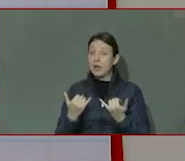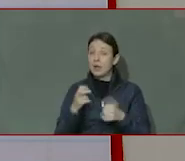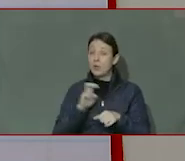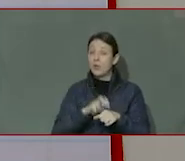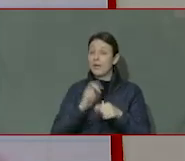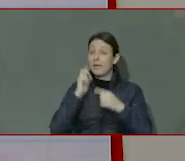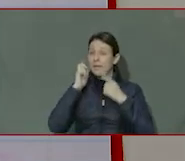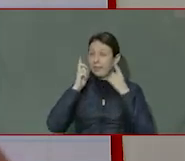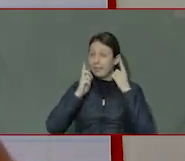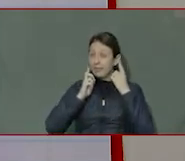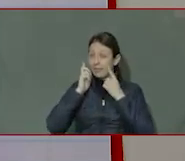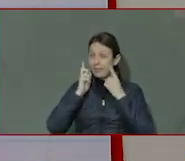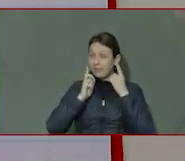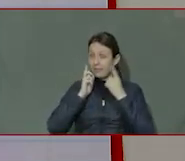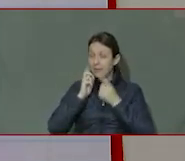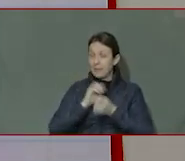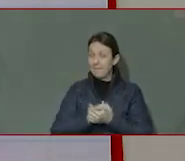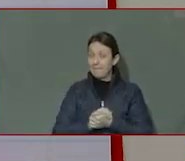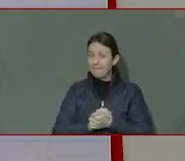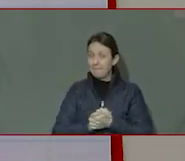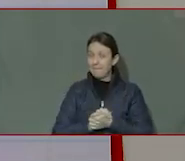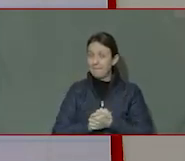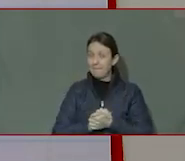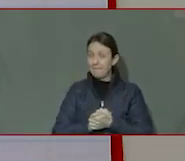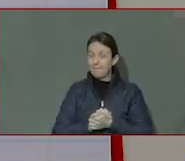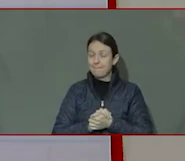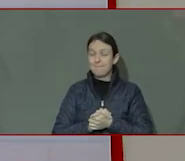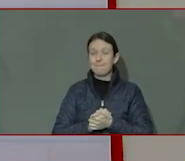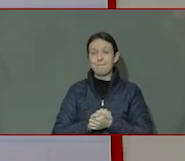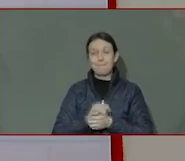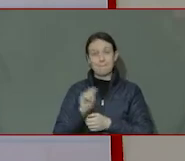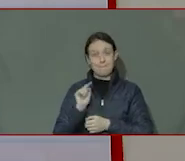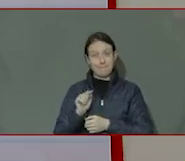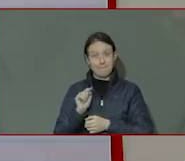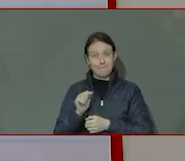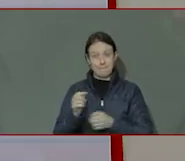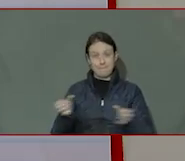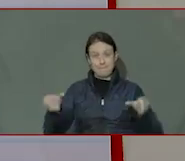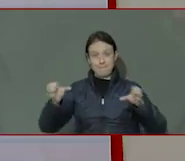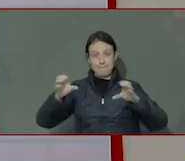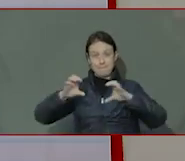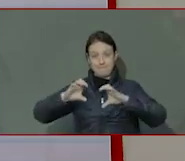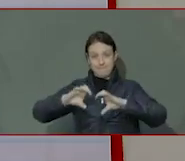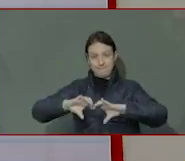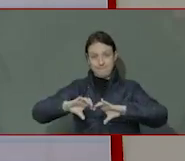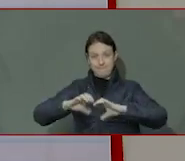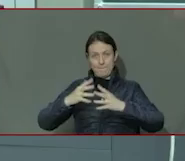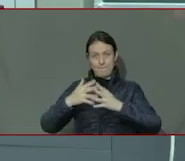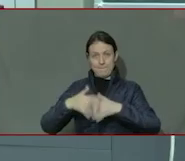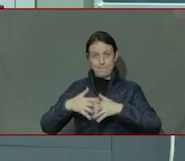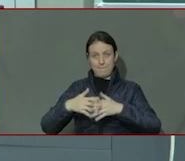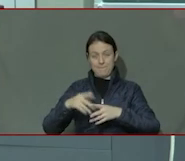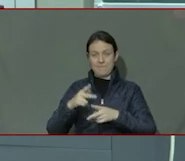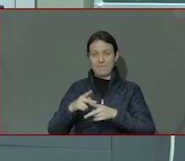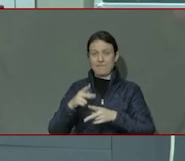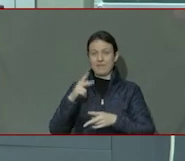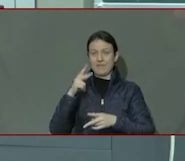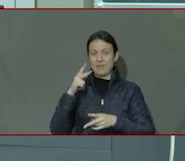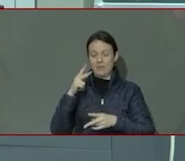consider. We now have a solution here, a final solution